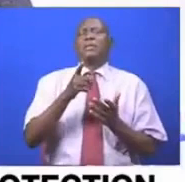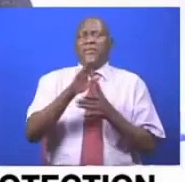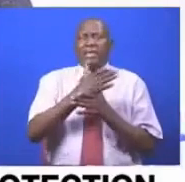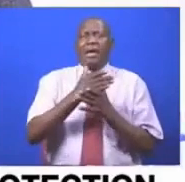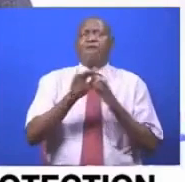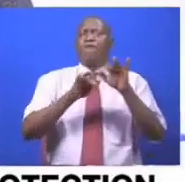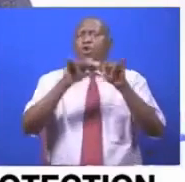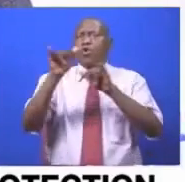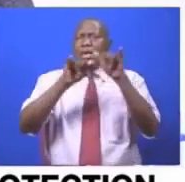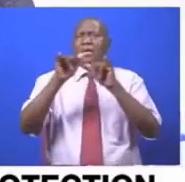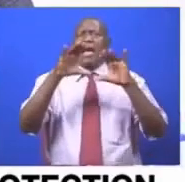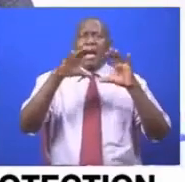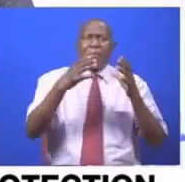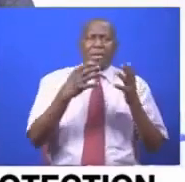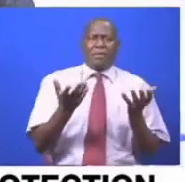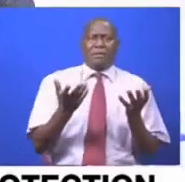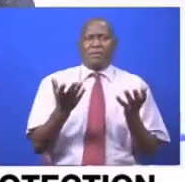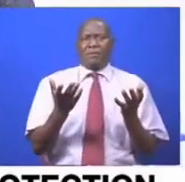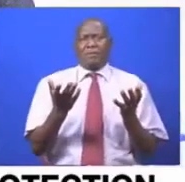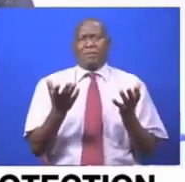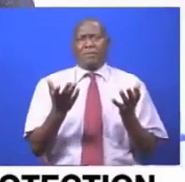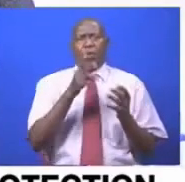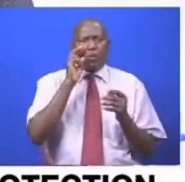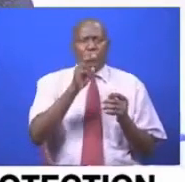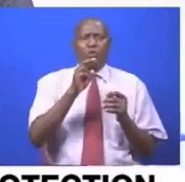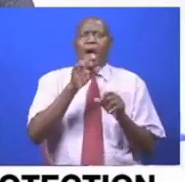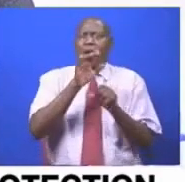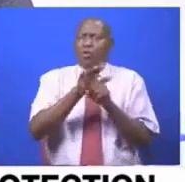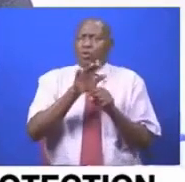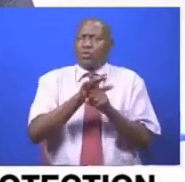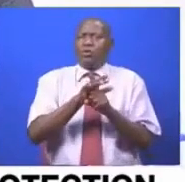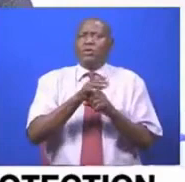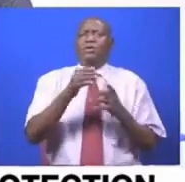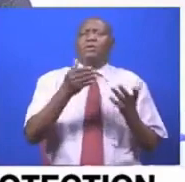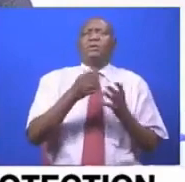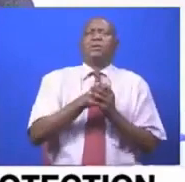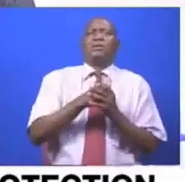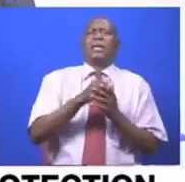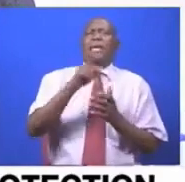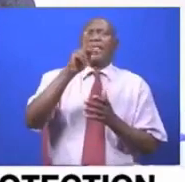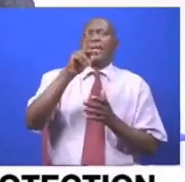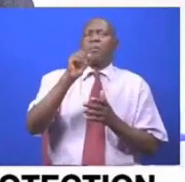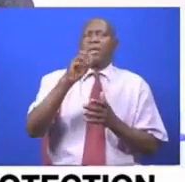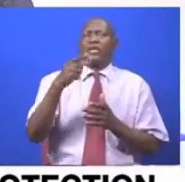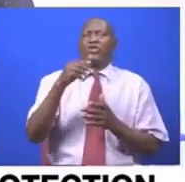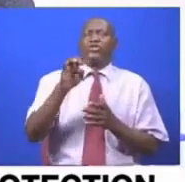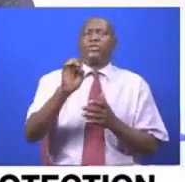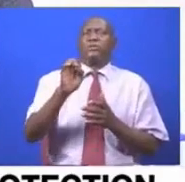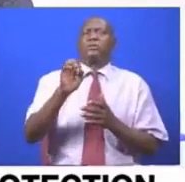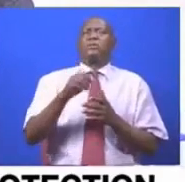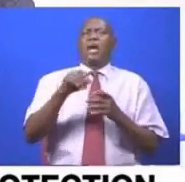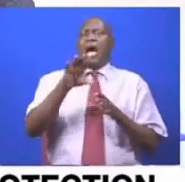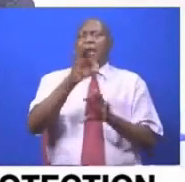companies. And of course, we saw a lot of mentioning of Cambridge Analytica, where data belonging